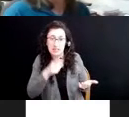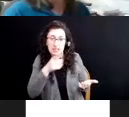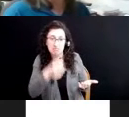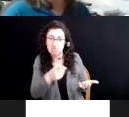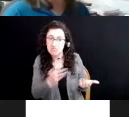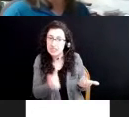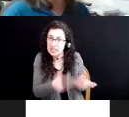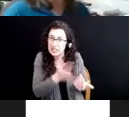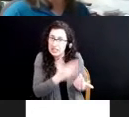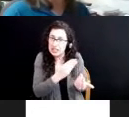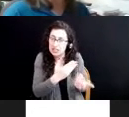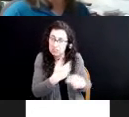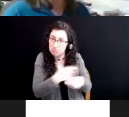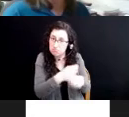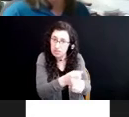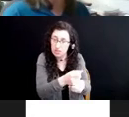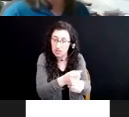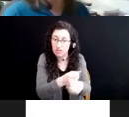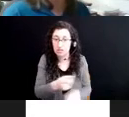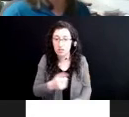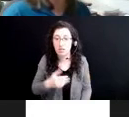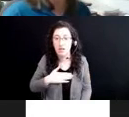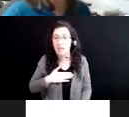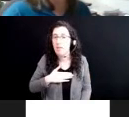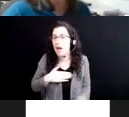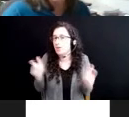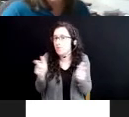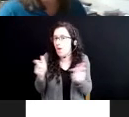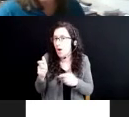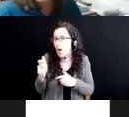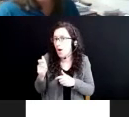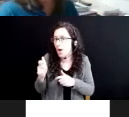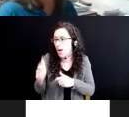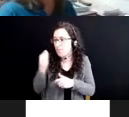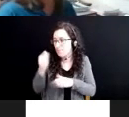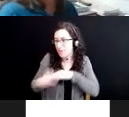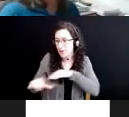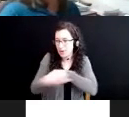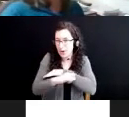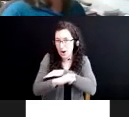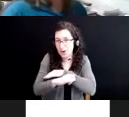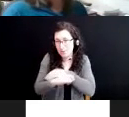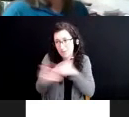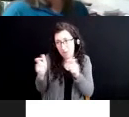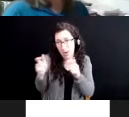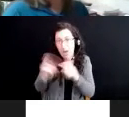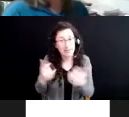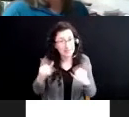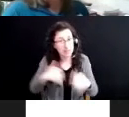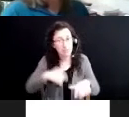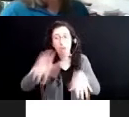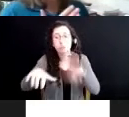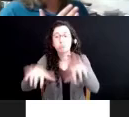several of these in my own small backyard, and they are used. Basically, it's